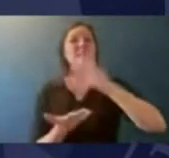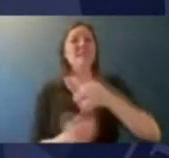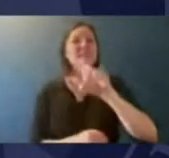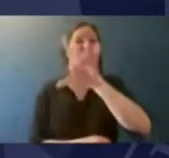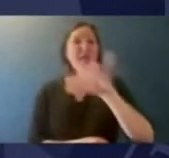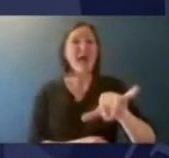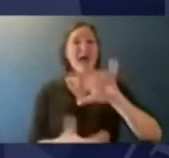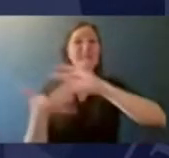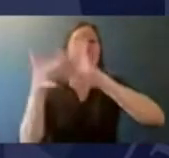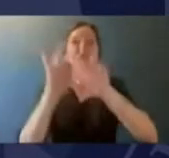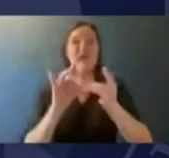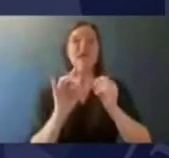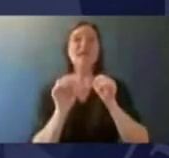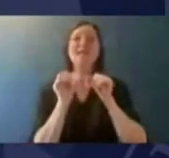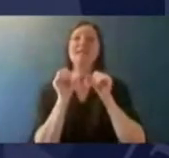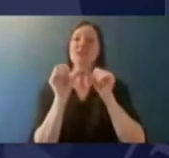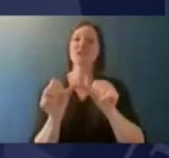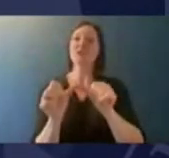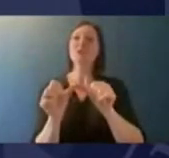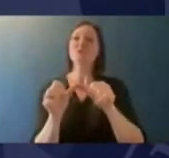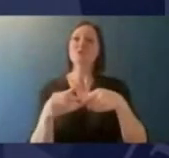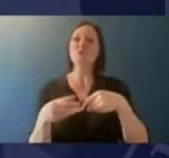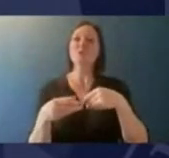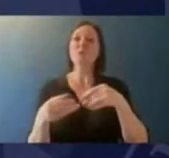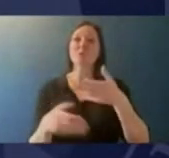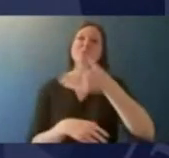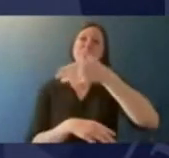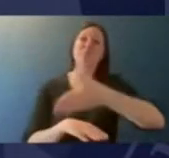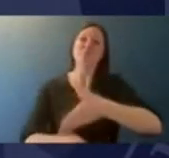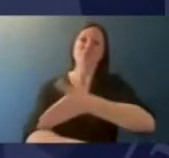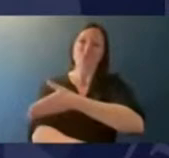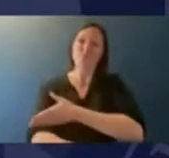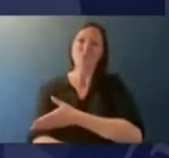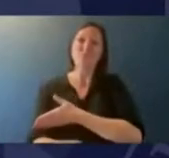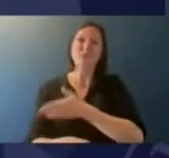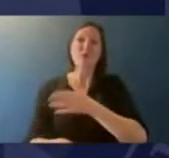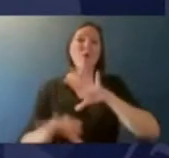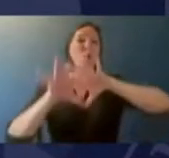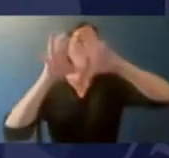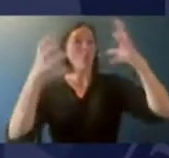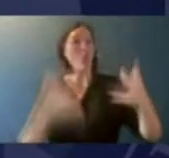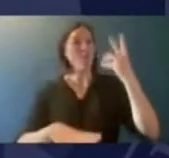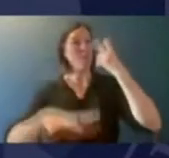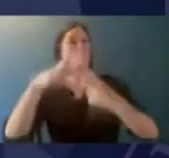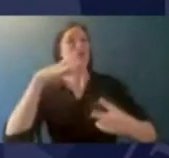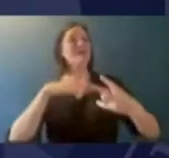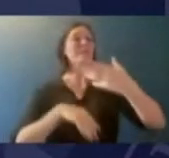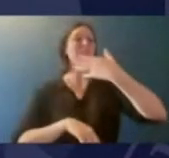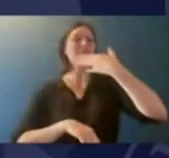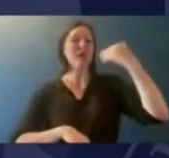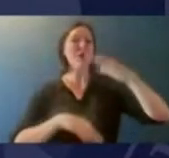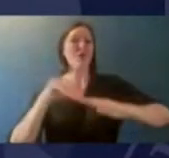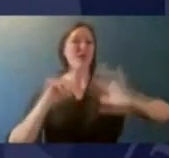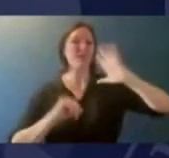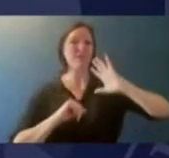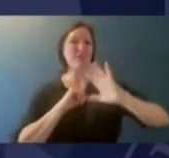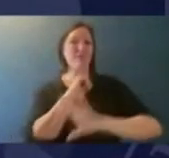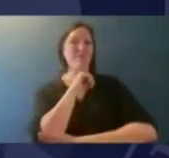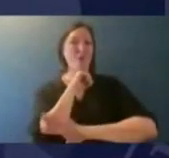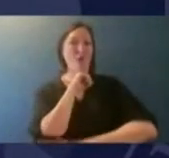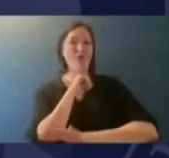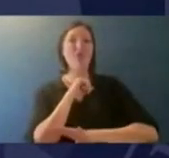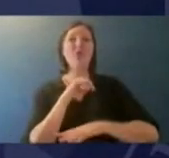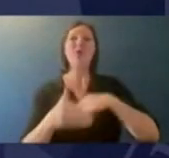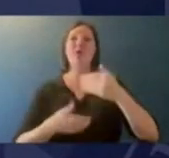ease, and global growth projections remain higher than they were in the fall. This progress is due in part to